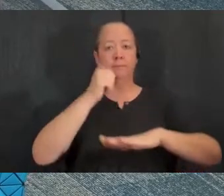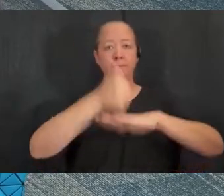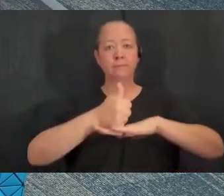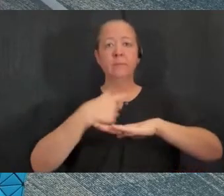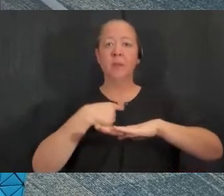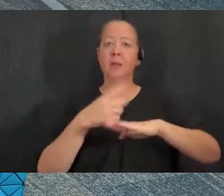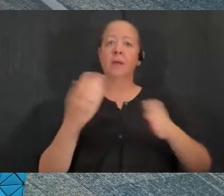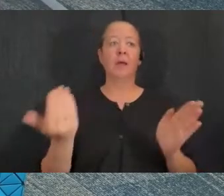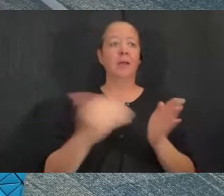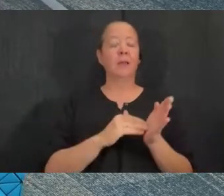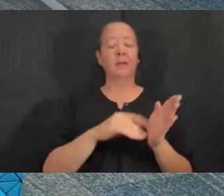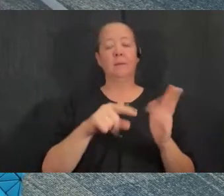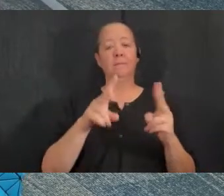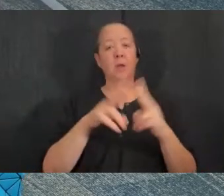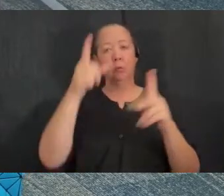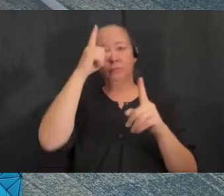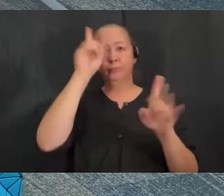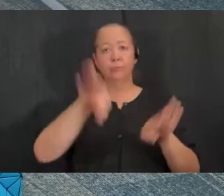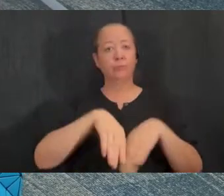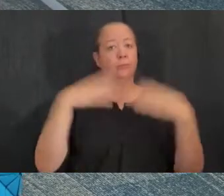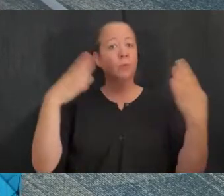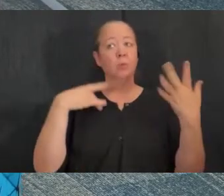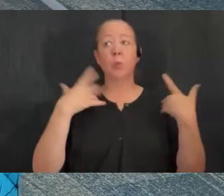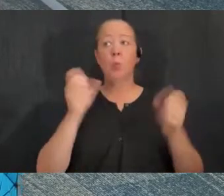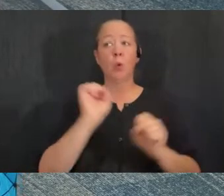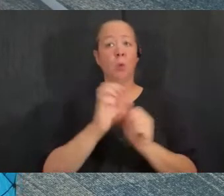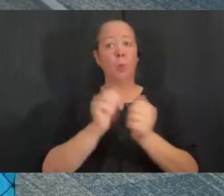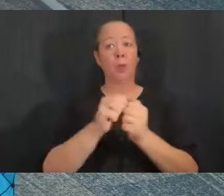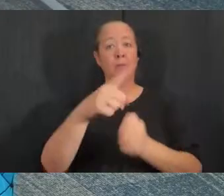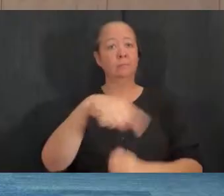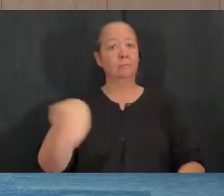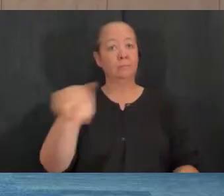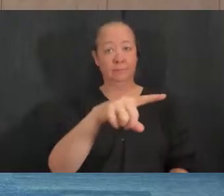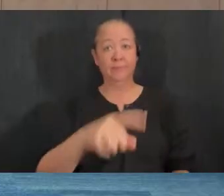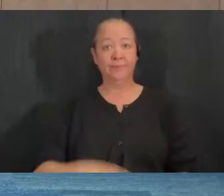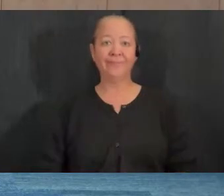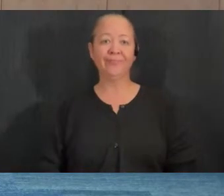open to working with them. Mr. Wade, before we go to the public.